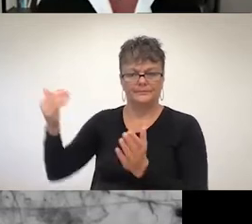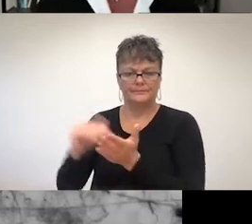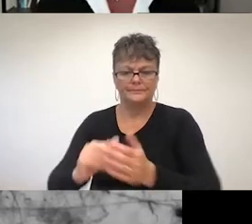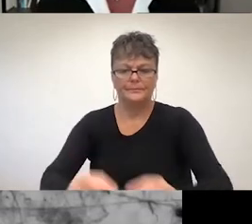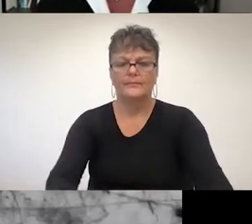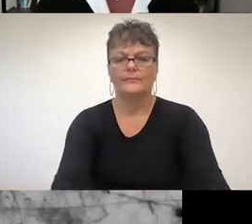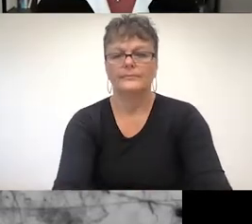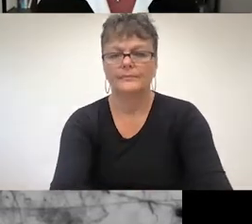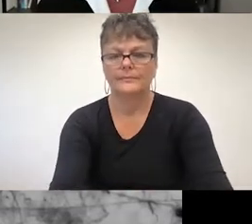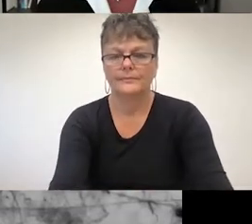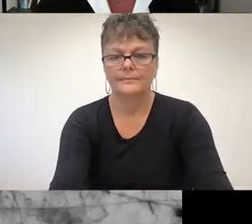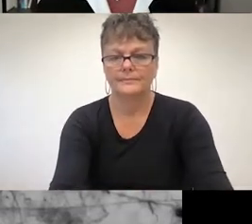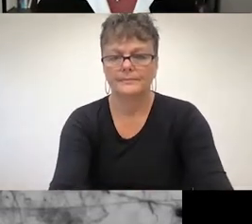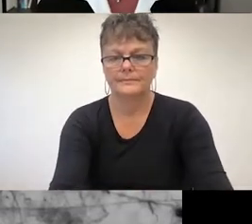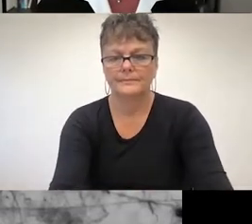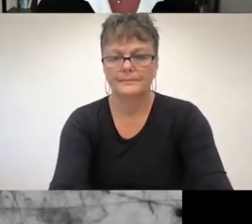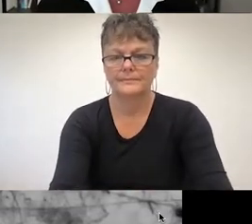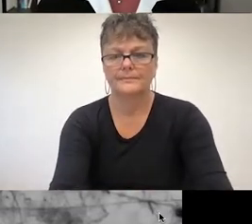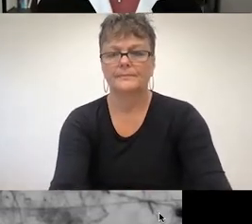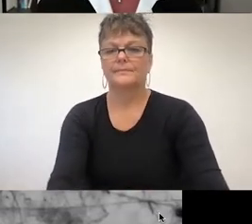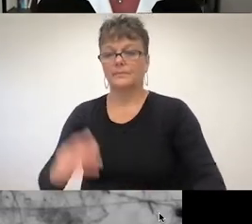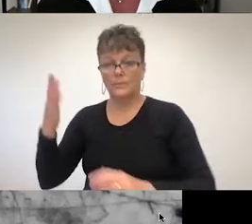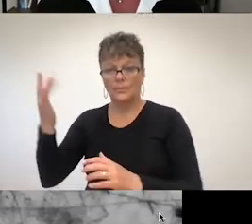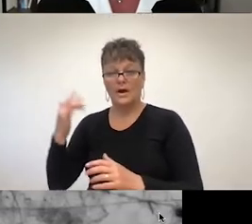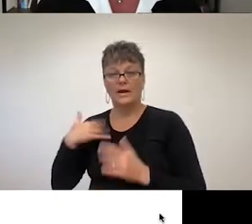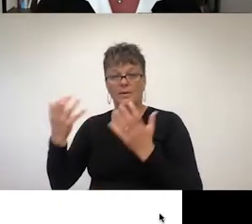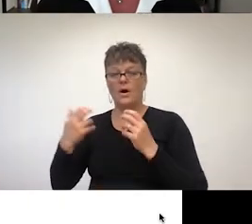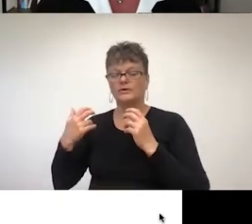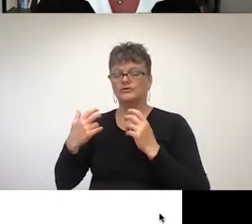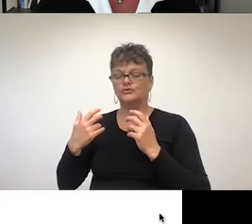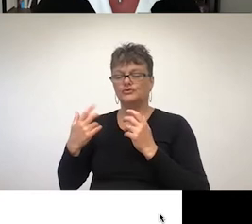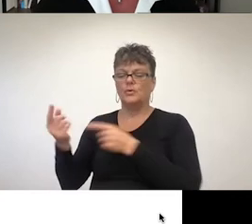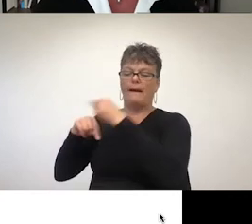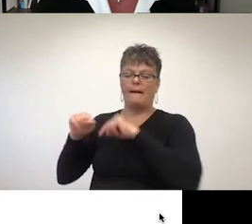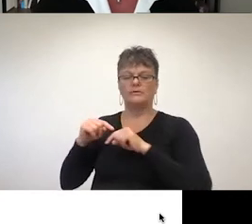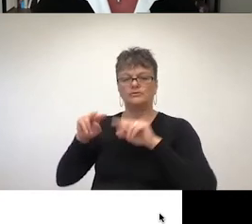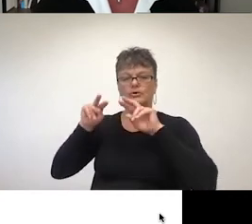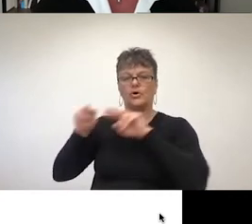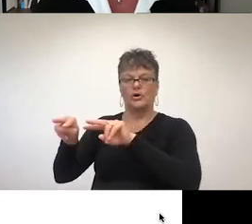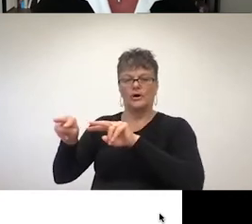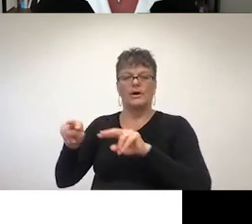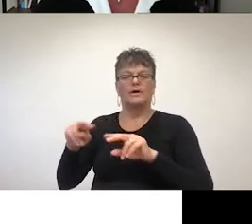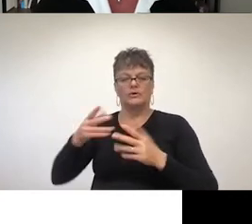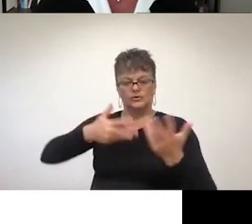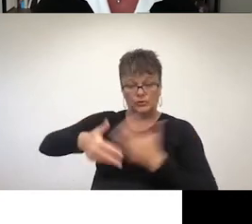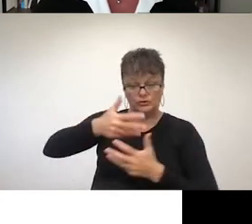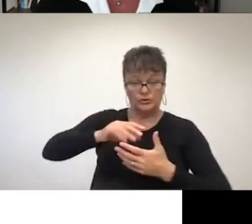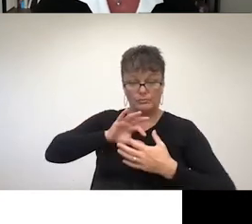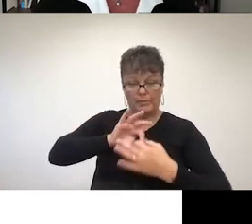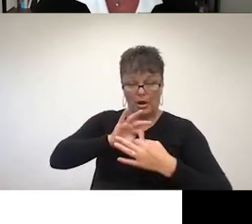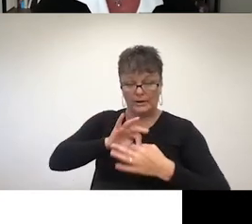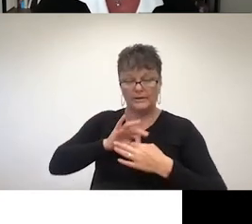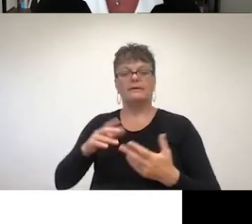at the strategies for both social and academic belonging. So this first one won't take me long. I definitely encourage you to help your